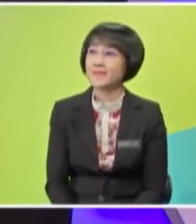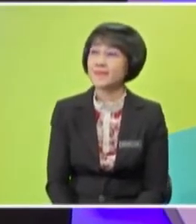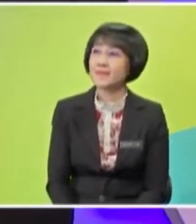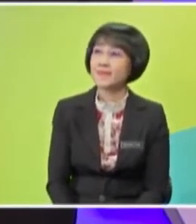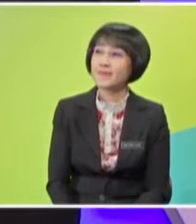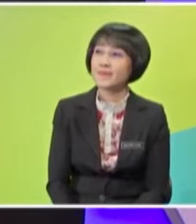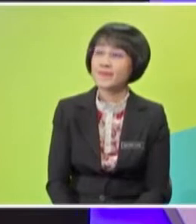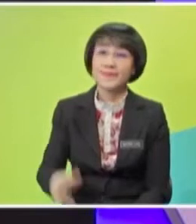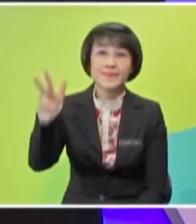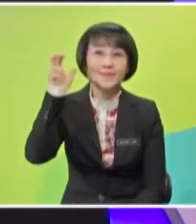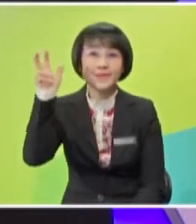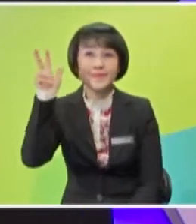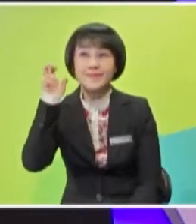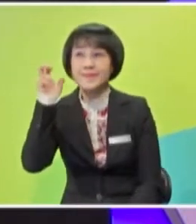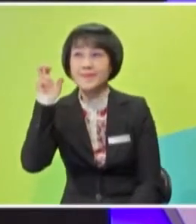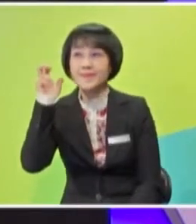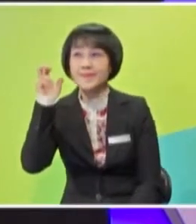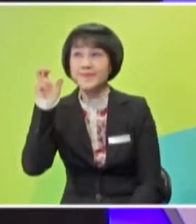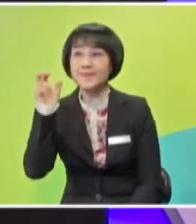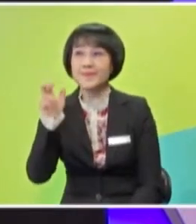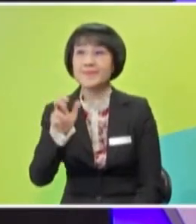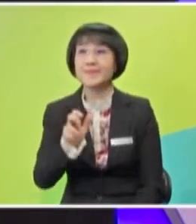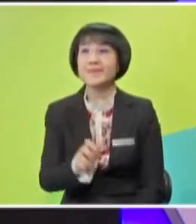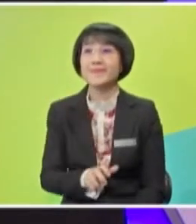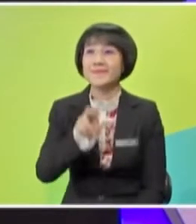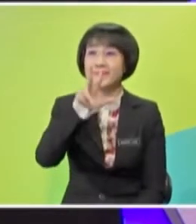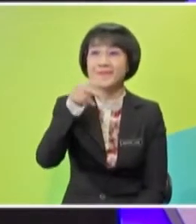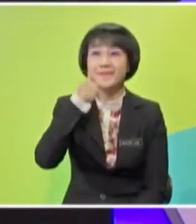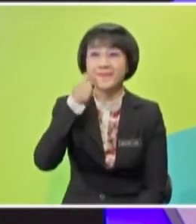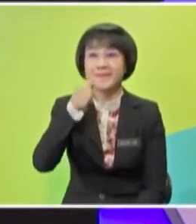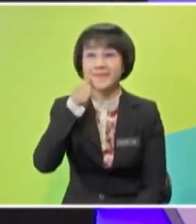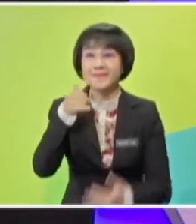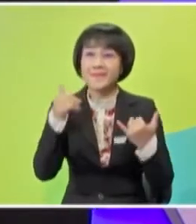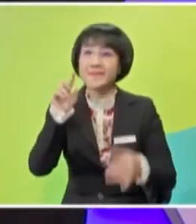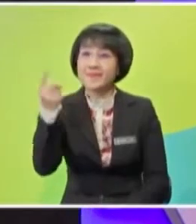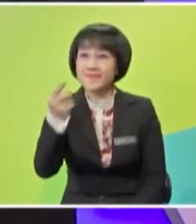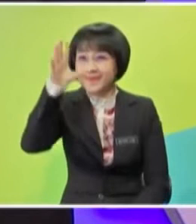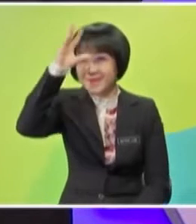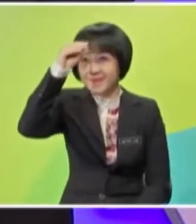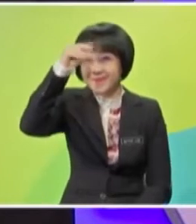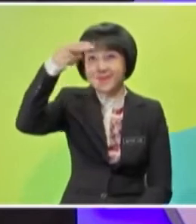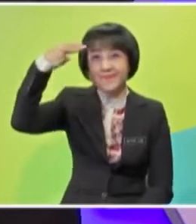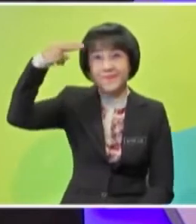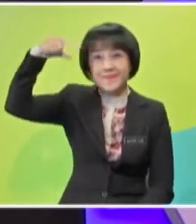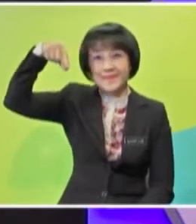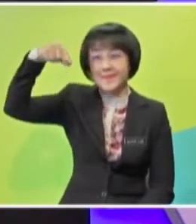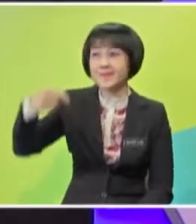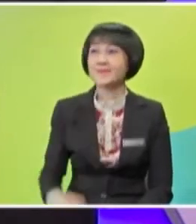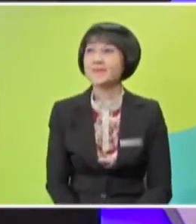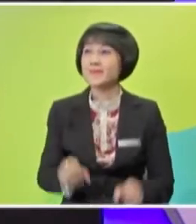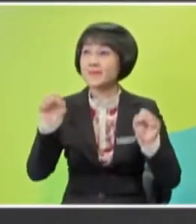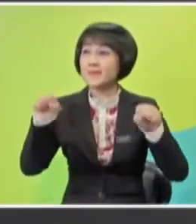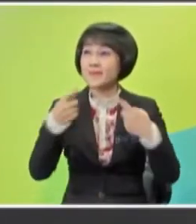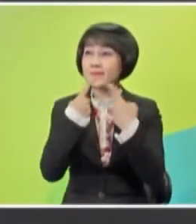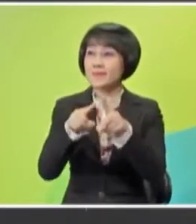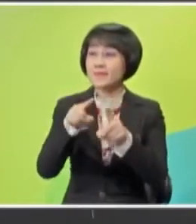heard 3. The only boy in our online class. Okay, Haikal. So Haikal, can you do number 5,